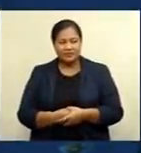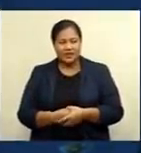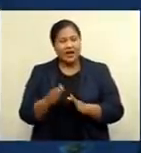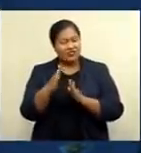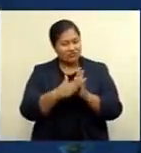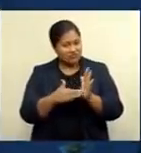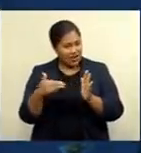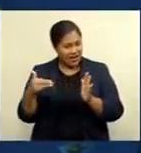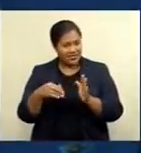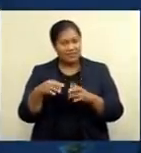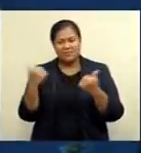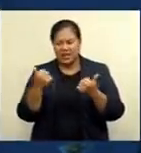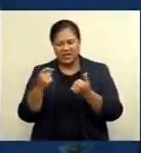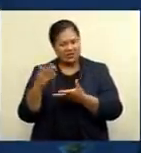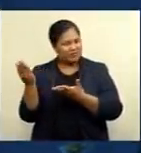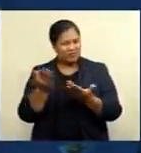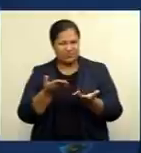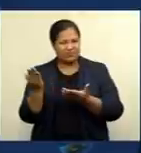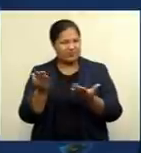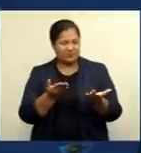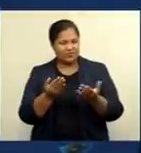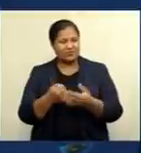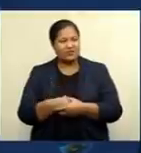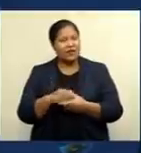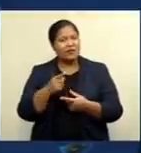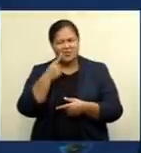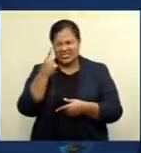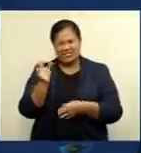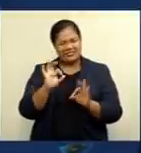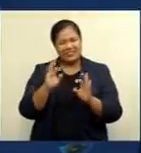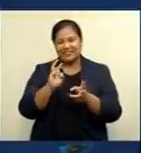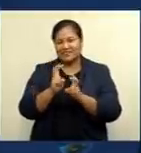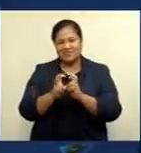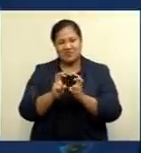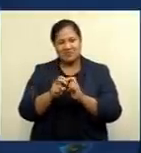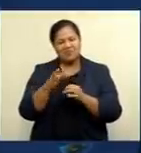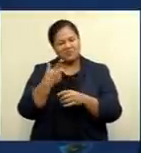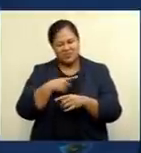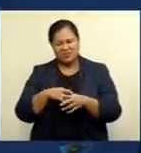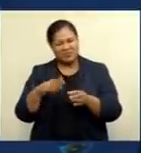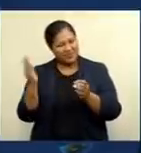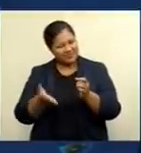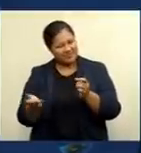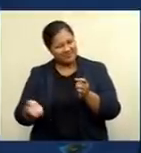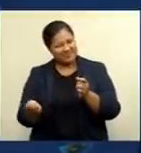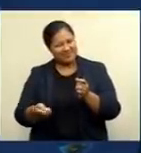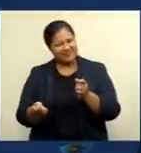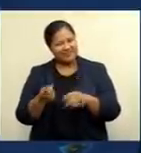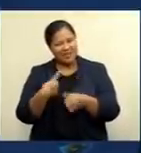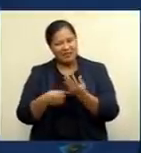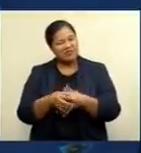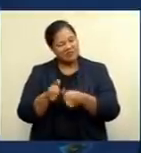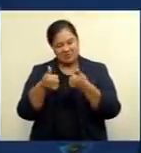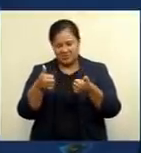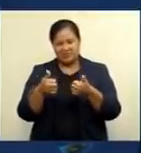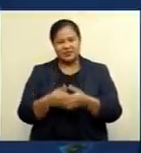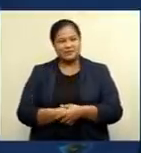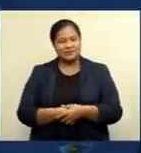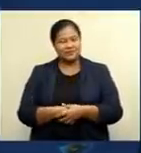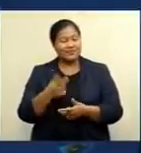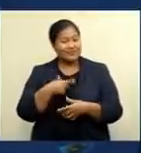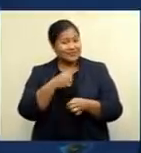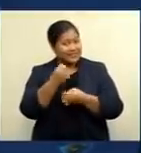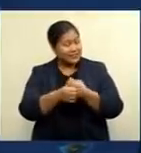we can say there is no problem regarding the manual harvesting, and the machine